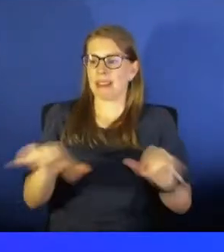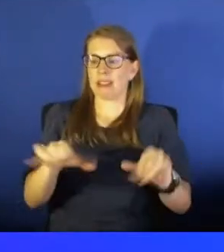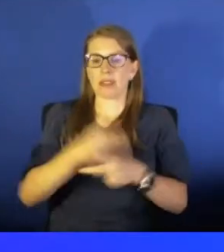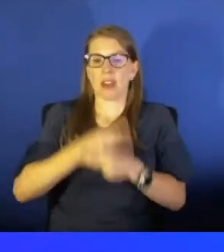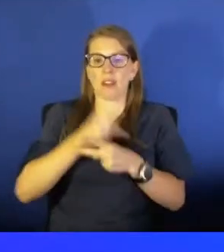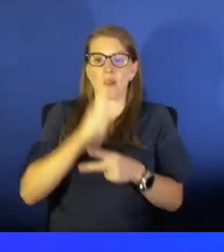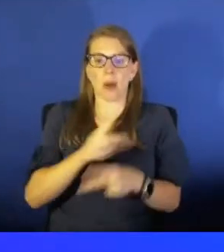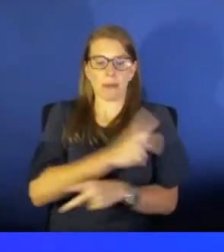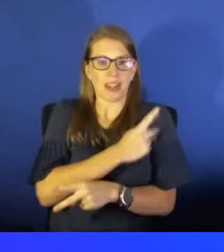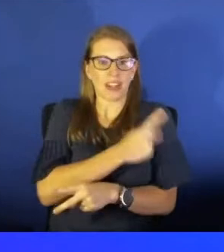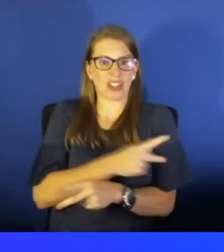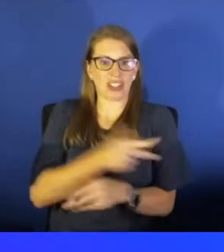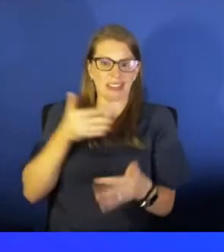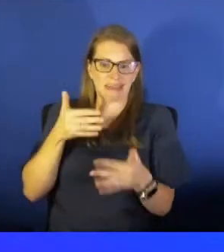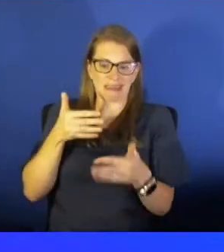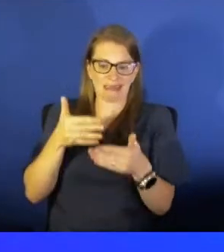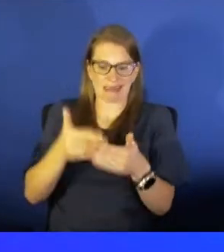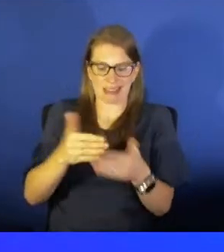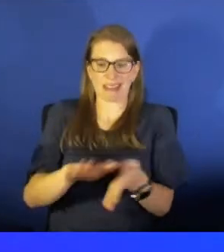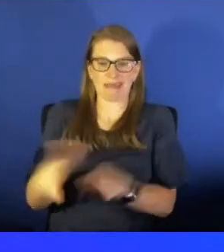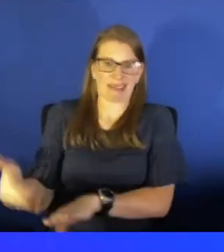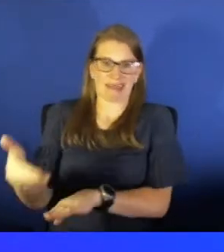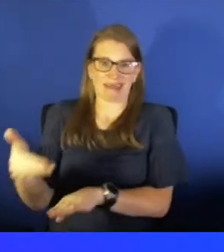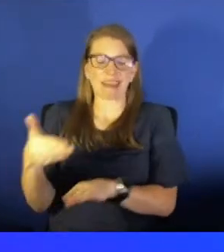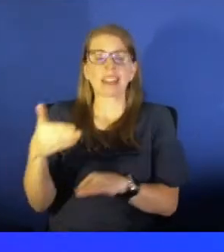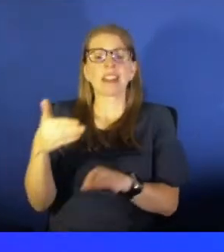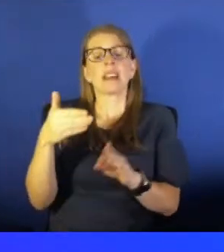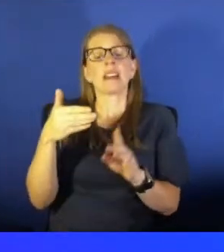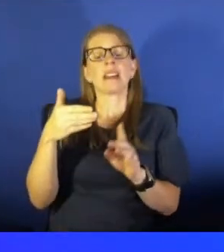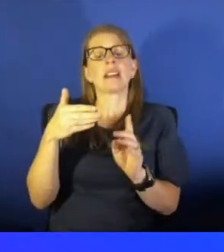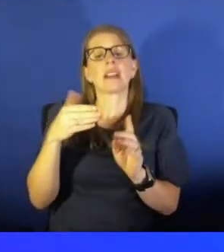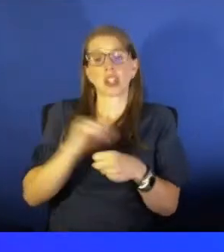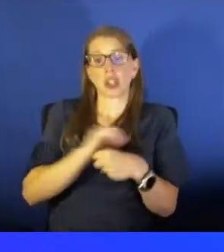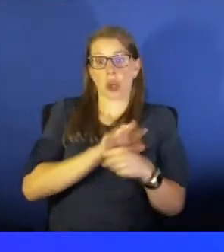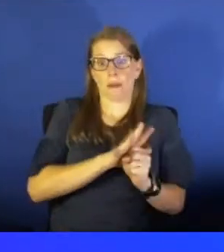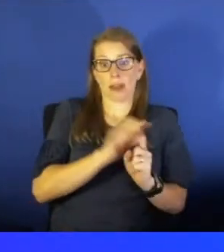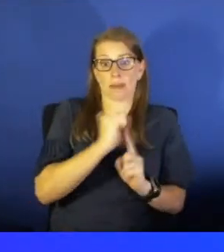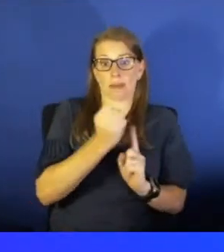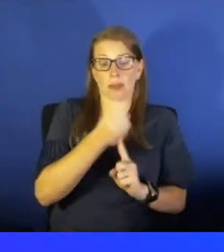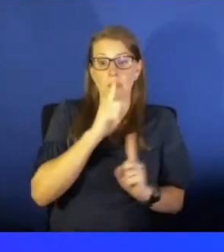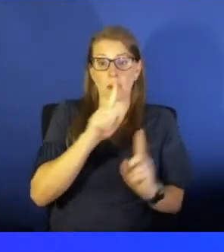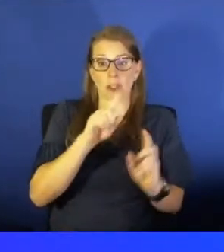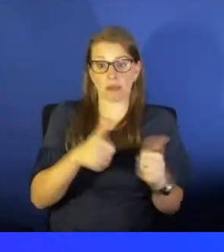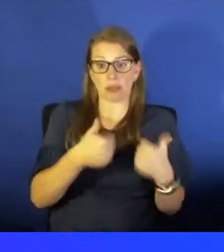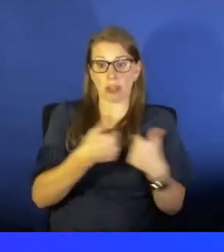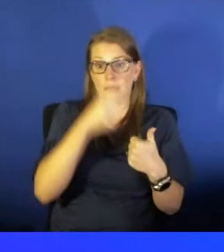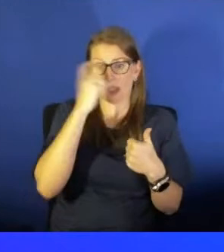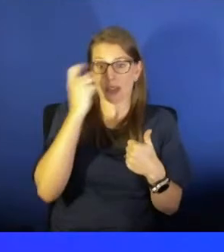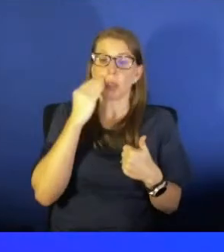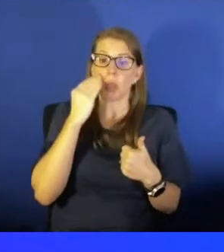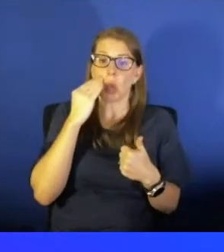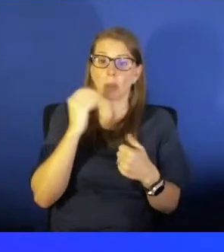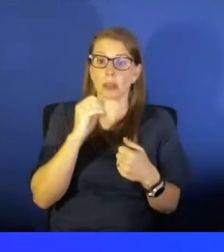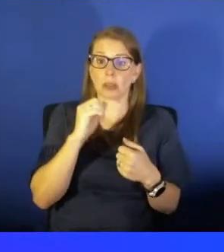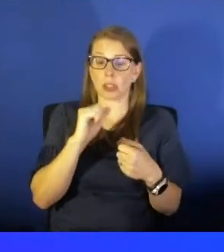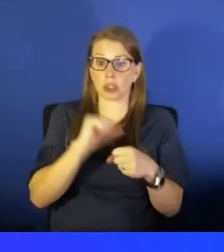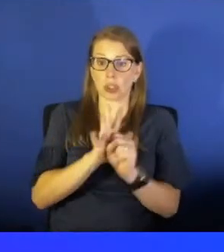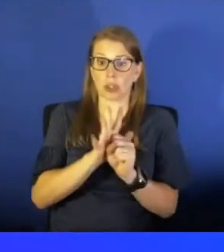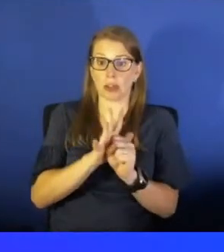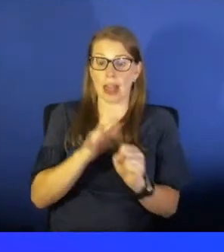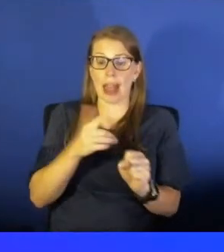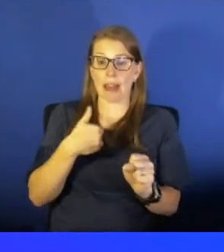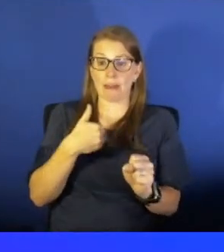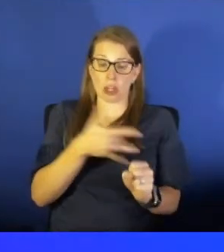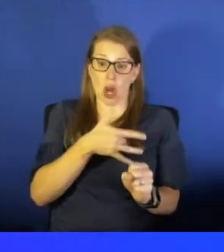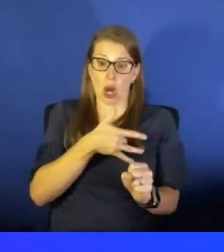aren't able to support themselves through other means. And the situation with COVID is especially challenging because we know that COVID can have some cardiac effects, but the main effect is on